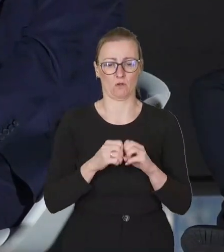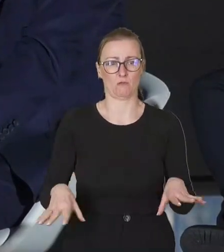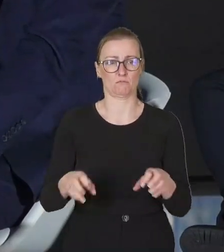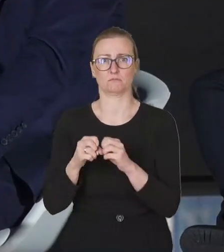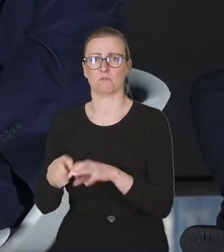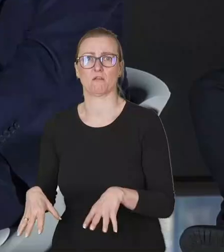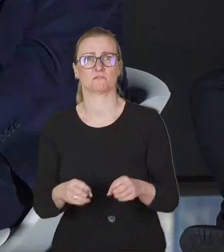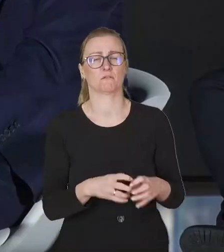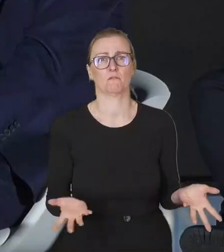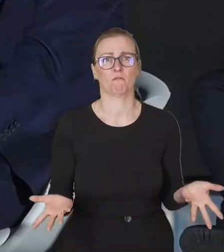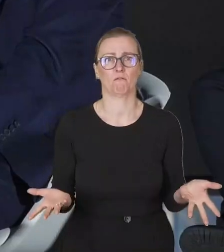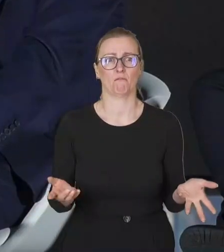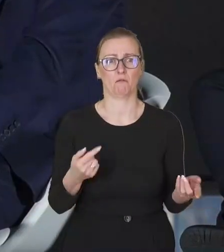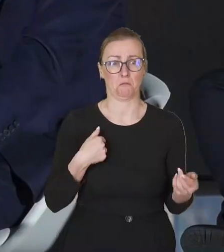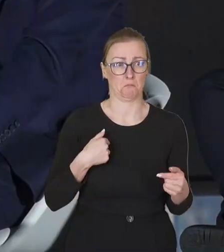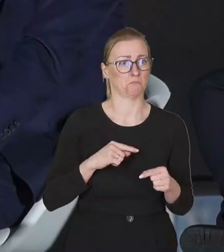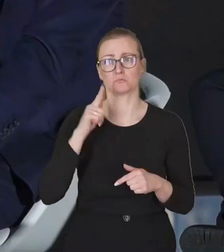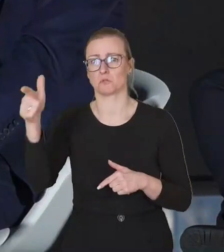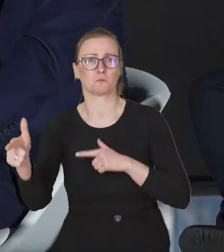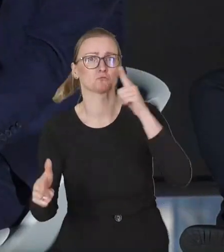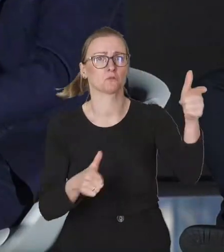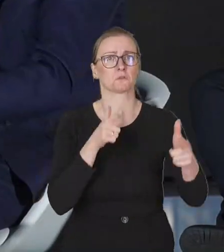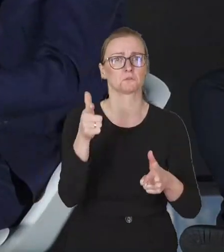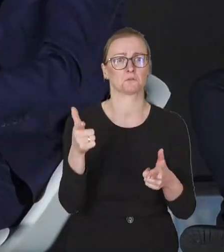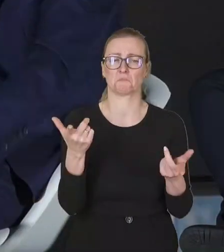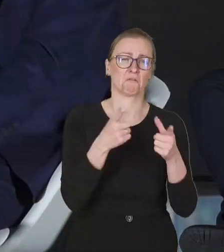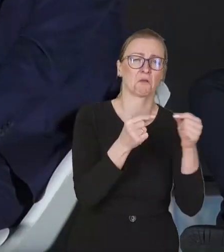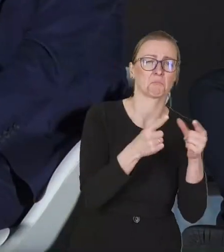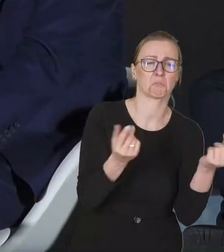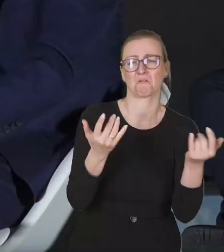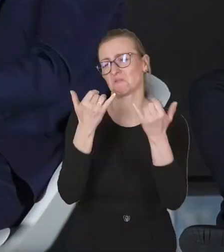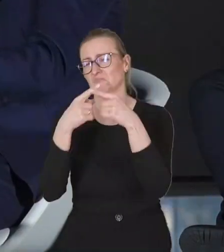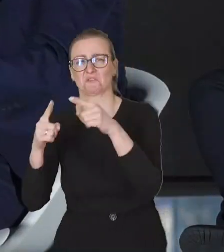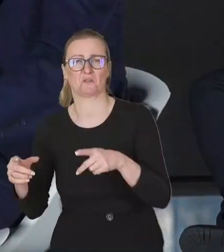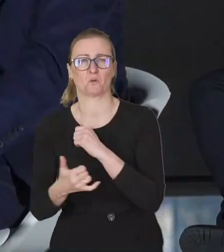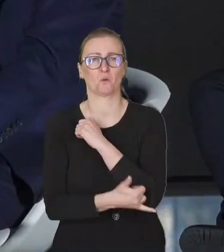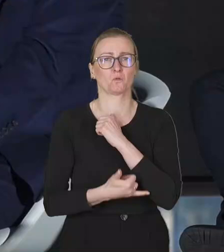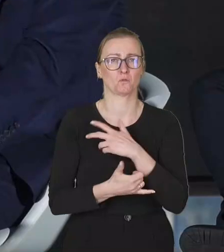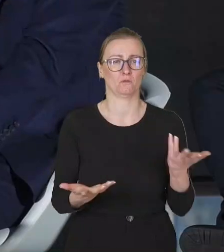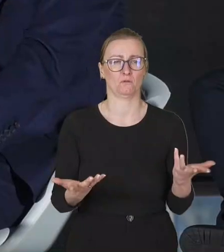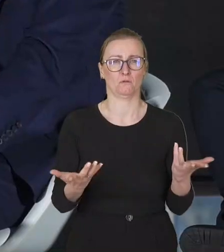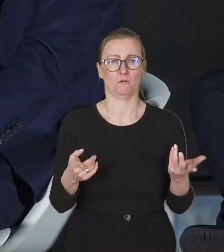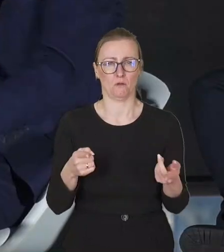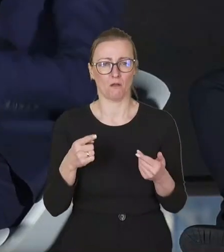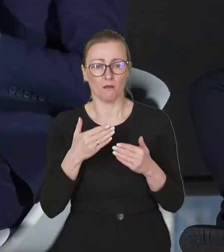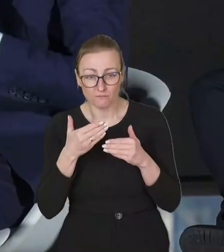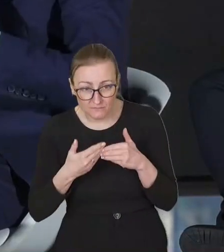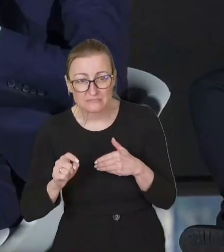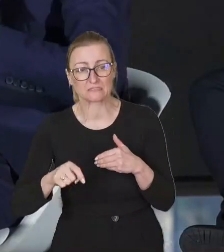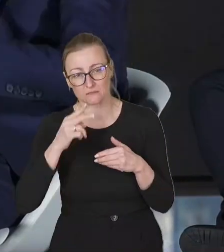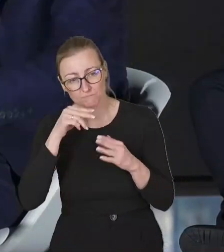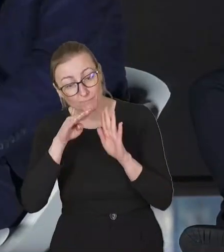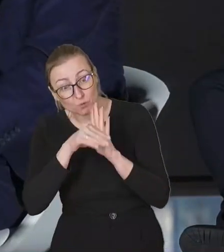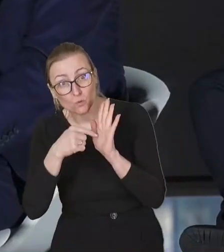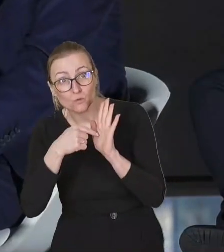relocate our manufacturing capabilities abroad, and we are now, facing the challenges. And we